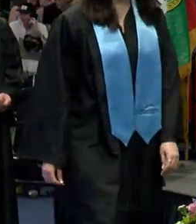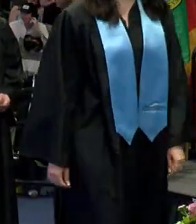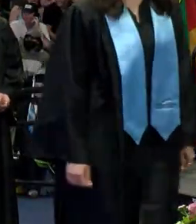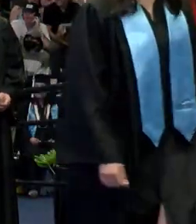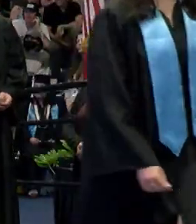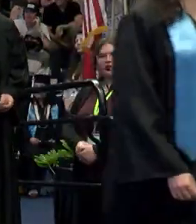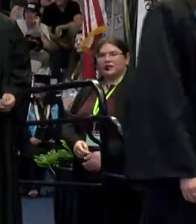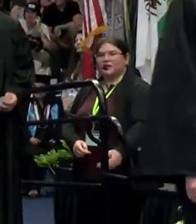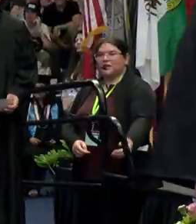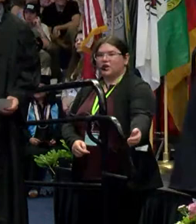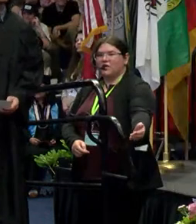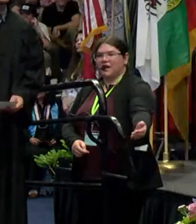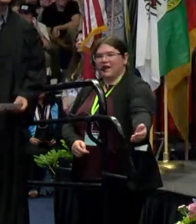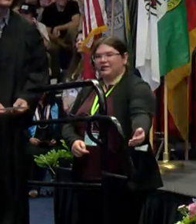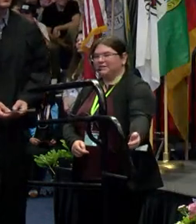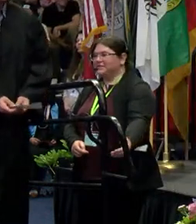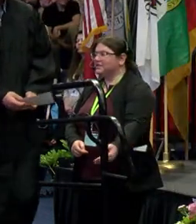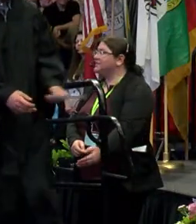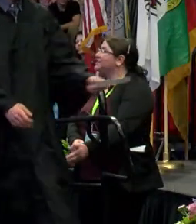Mackenzie Kaylin Davis.